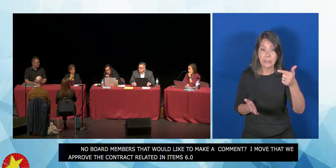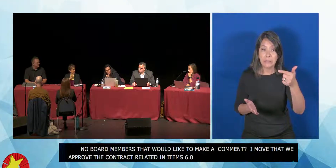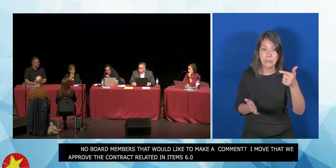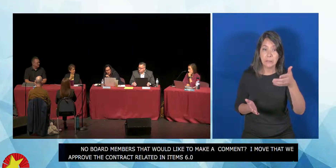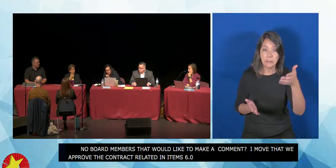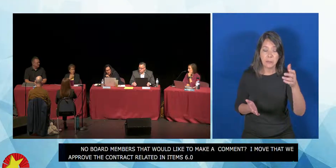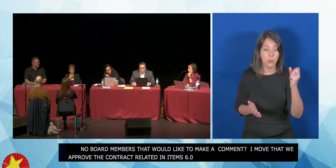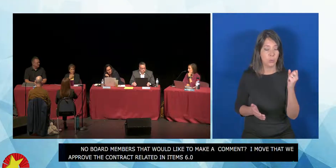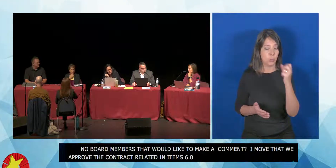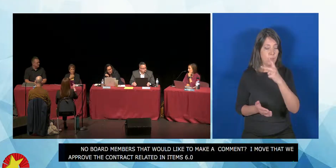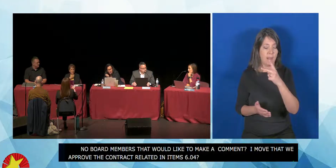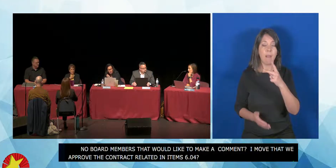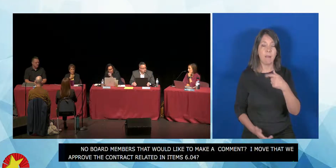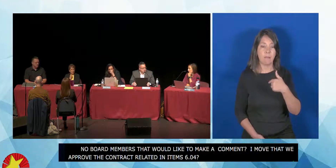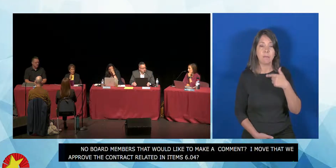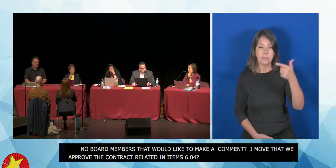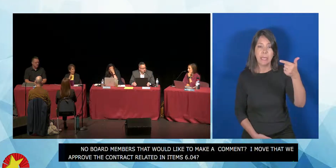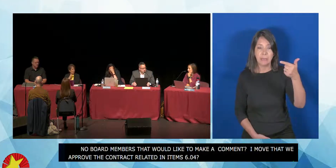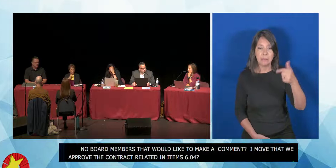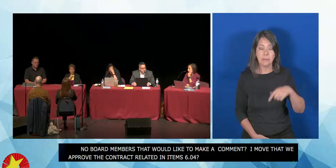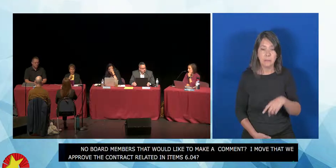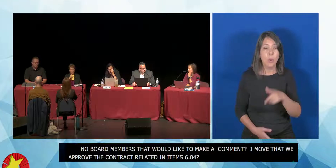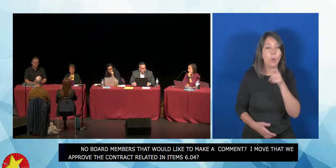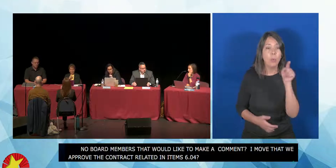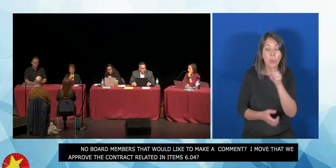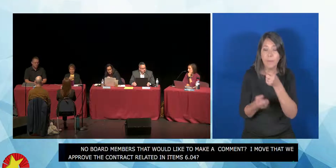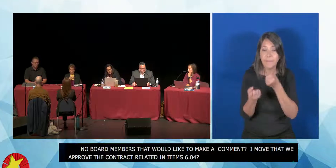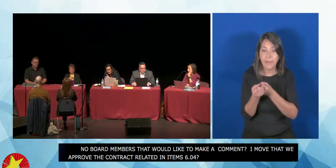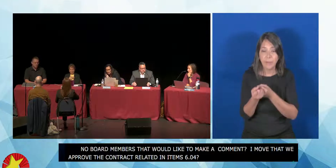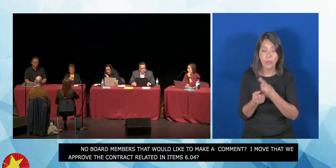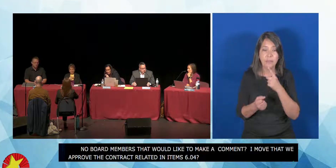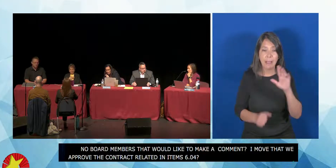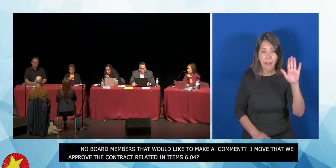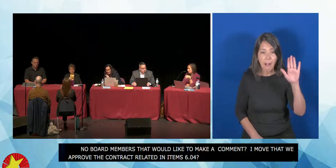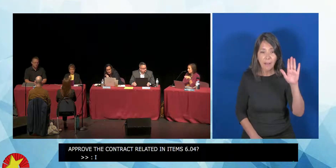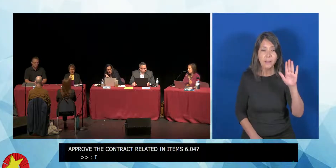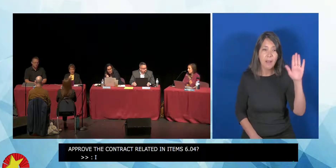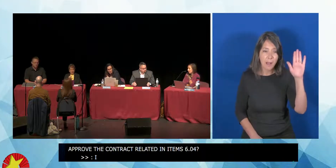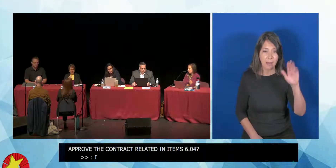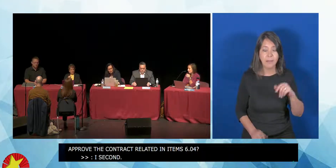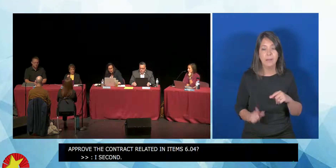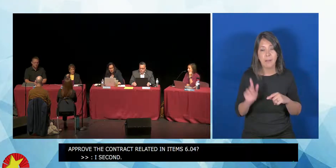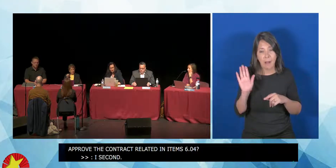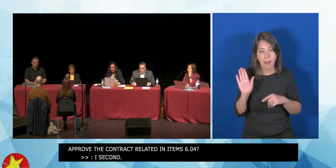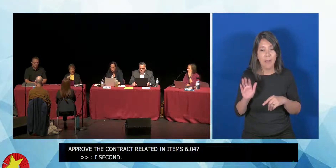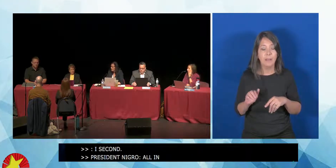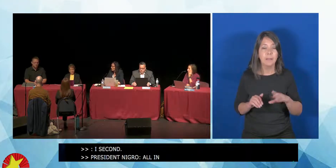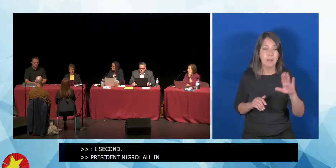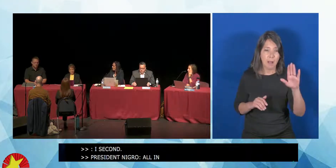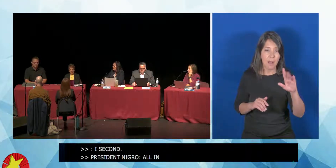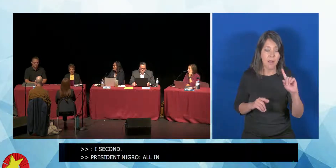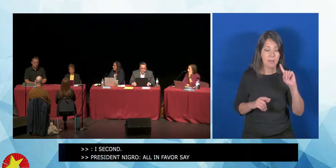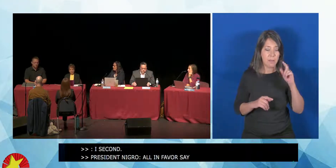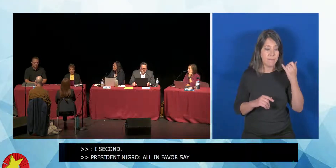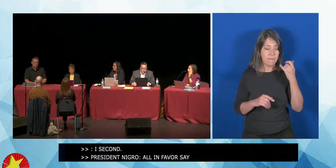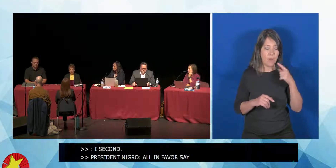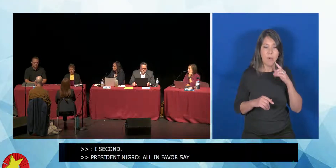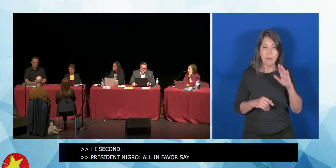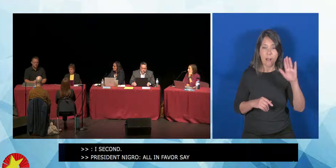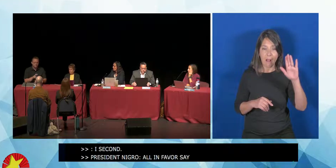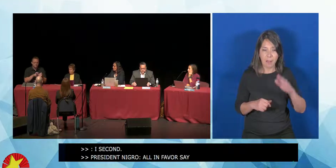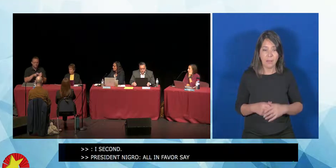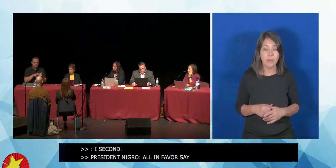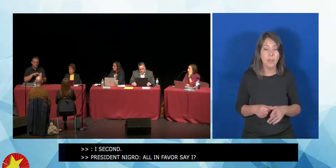This is UK, I second. All in favor say aye. Aye. Aye. Are there